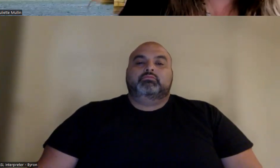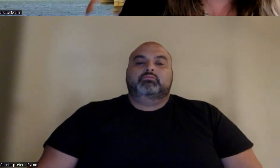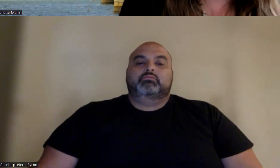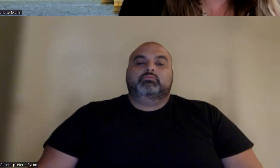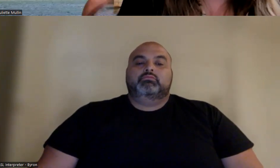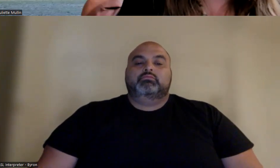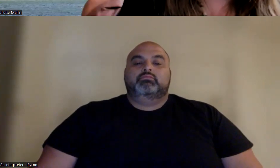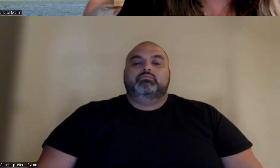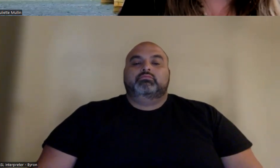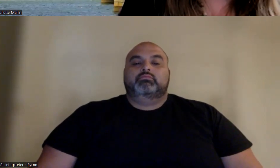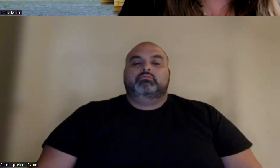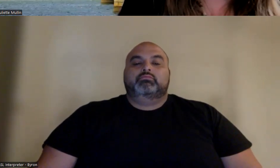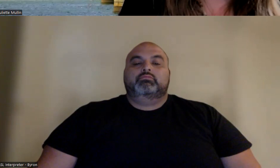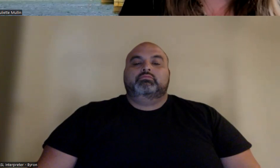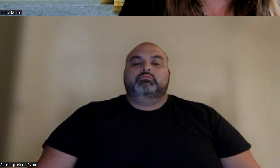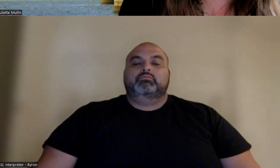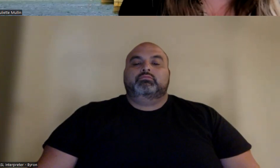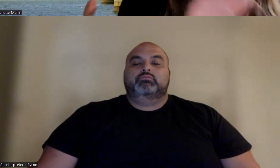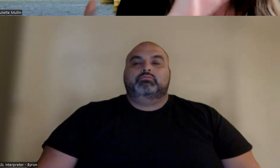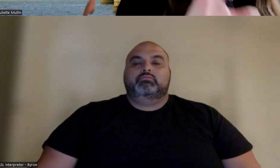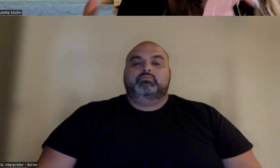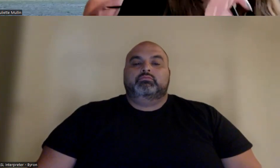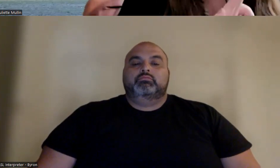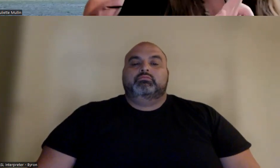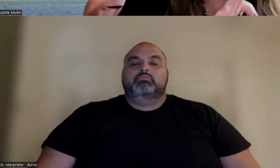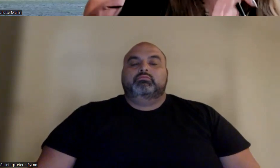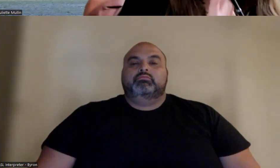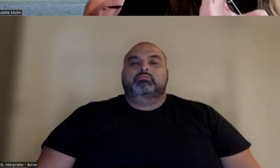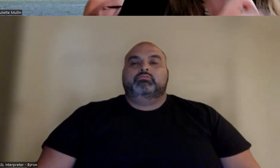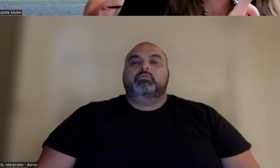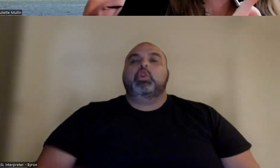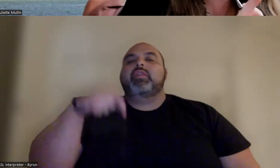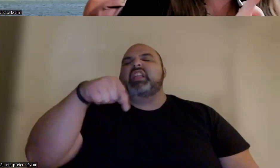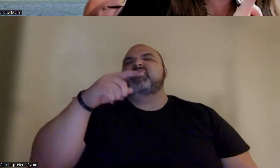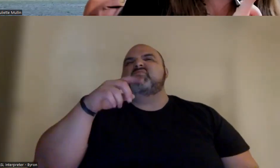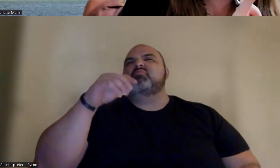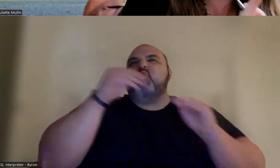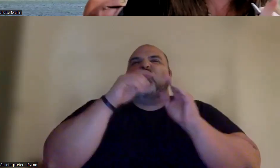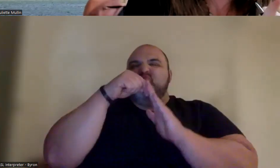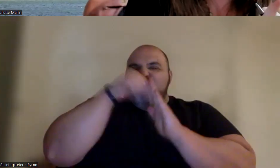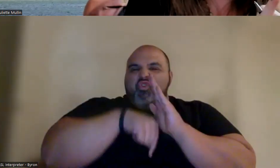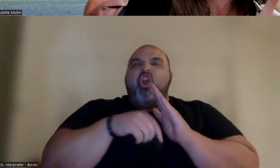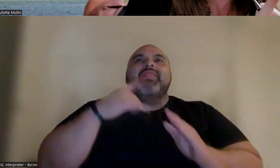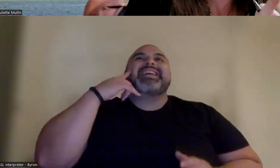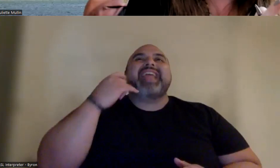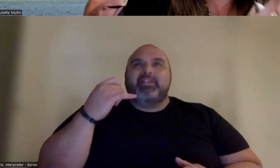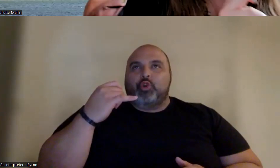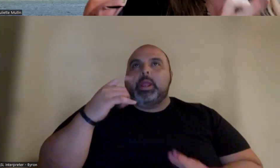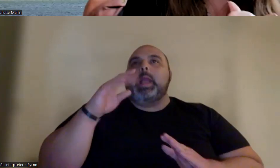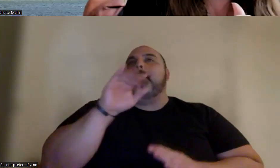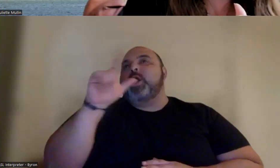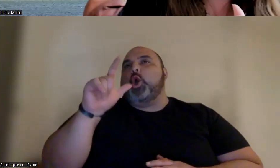or preferred language. So this is a deeper dive on what the California bill put forward last year,